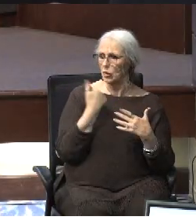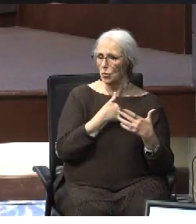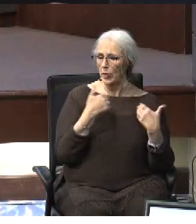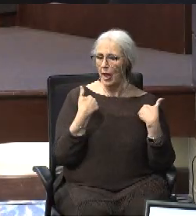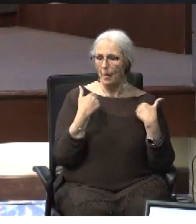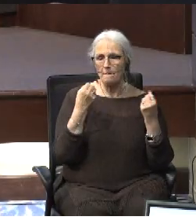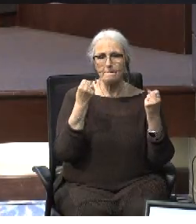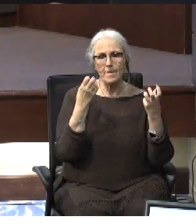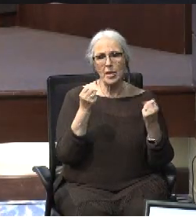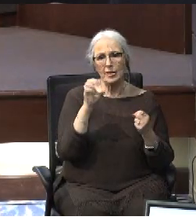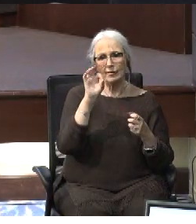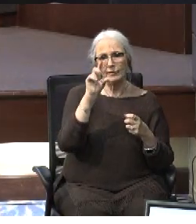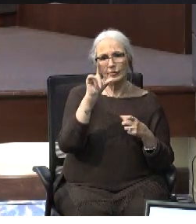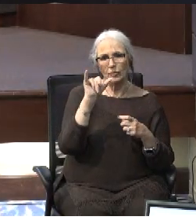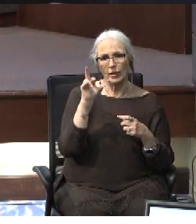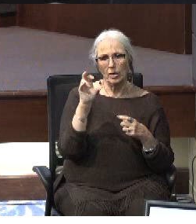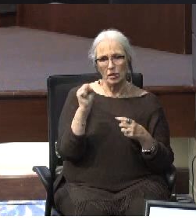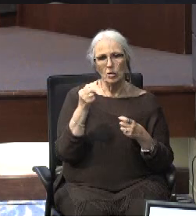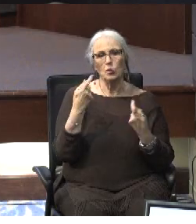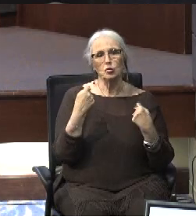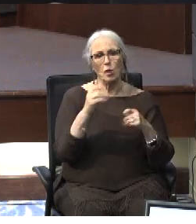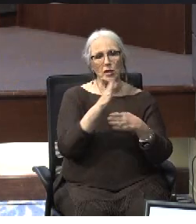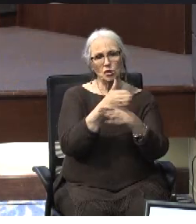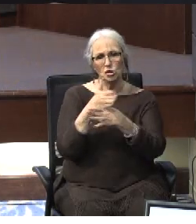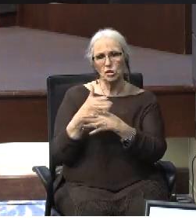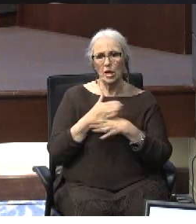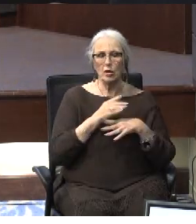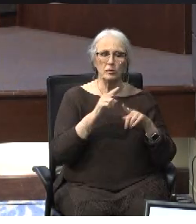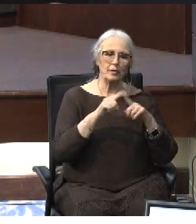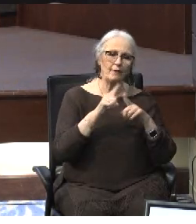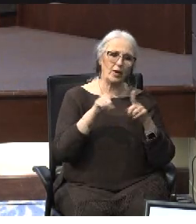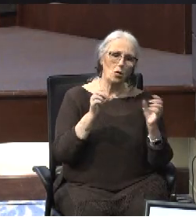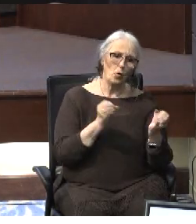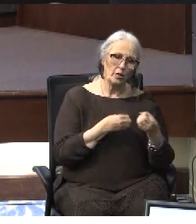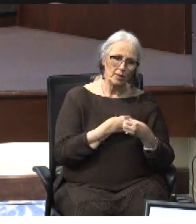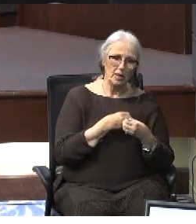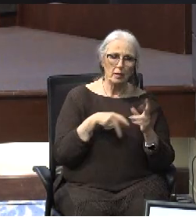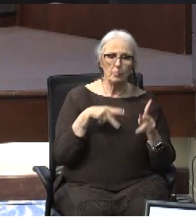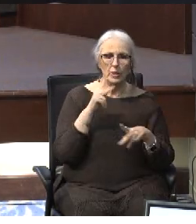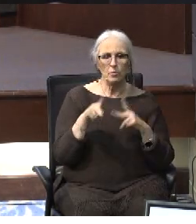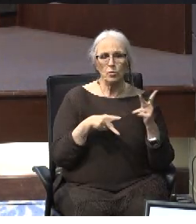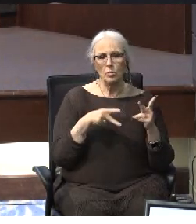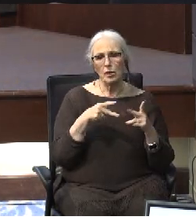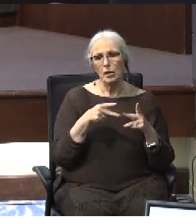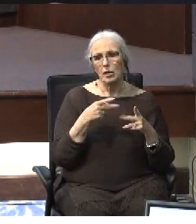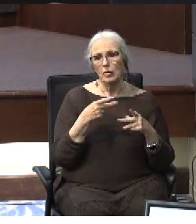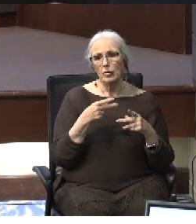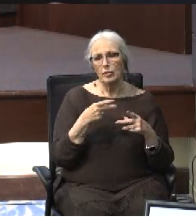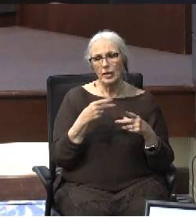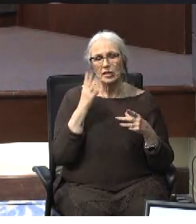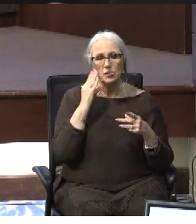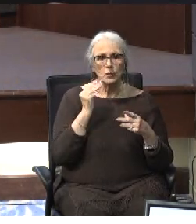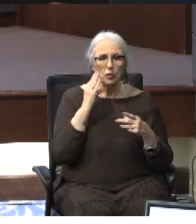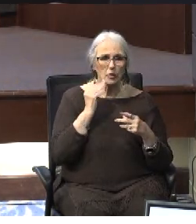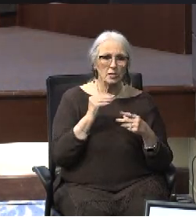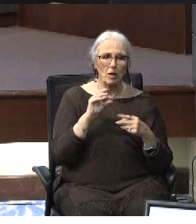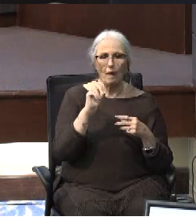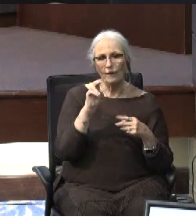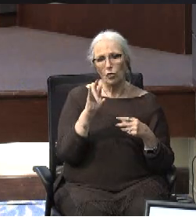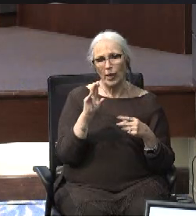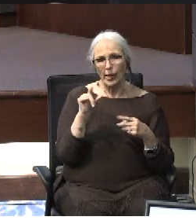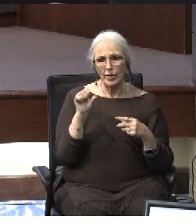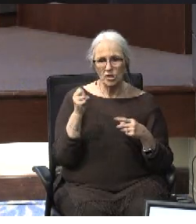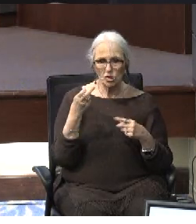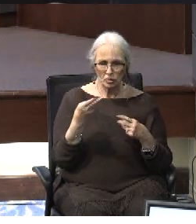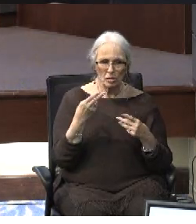many flyers that we try to put out at the various locations where a person might be experiencing some housing scarcity, where there might be some overlap. So